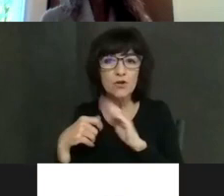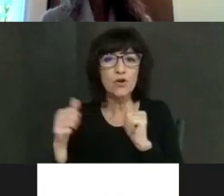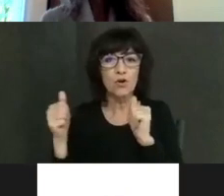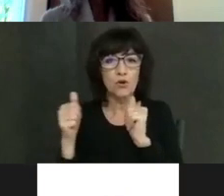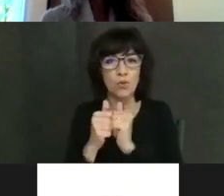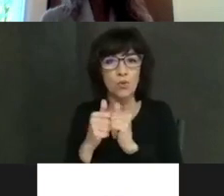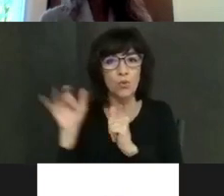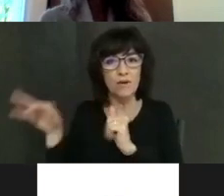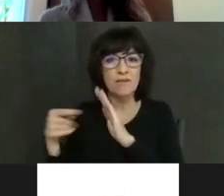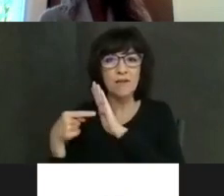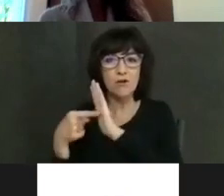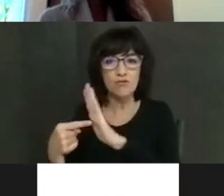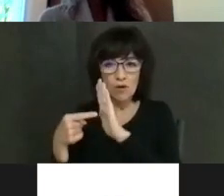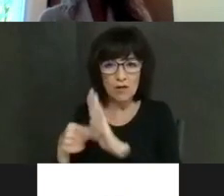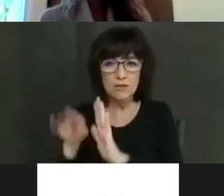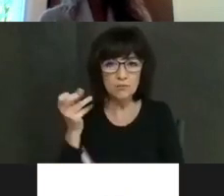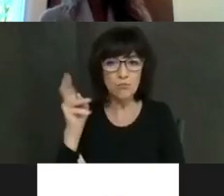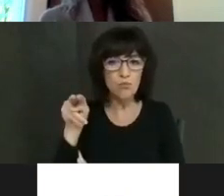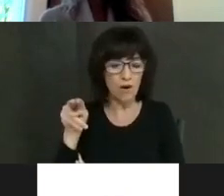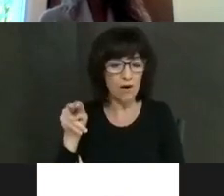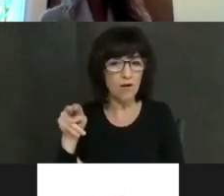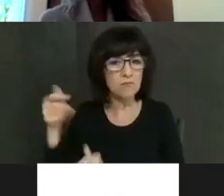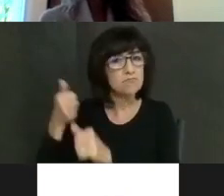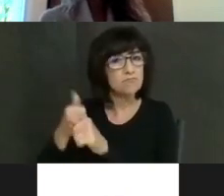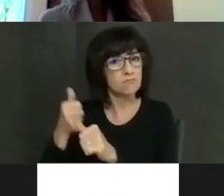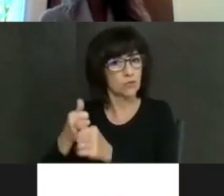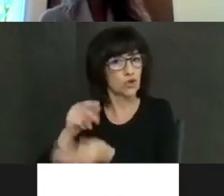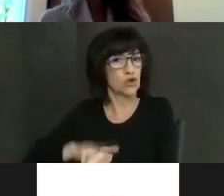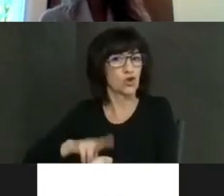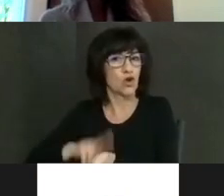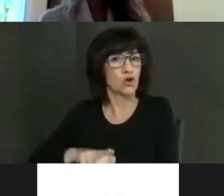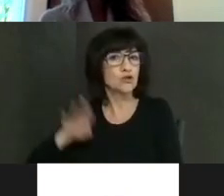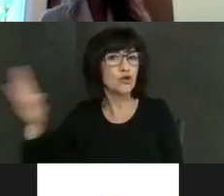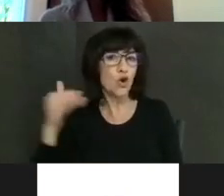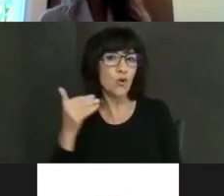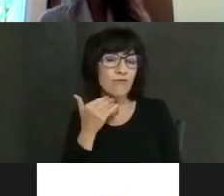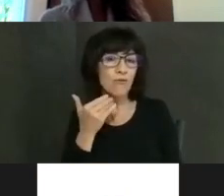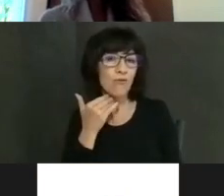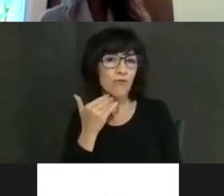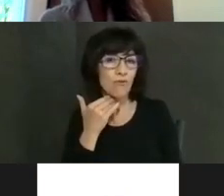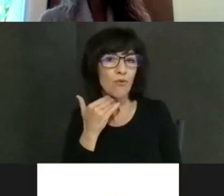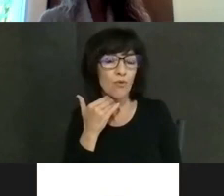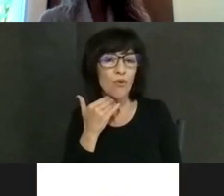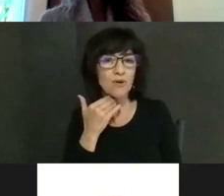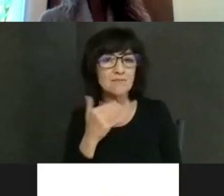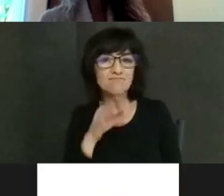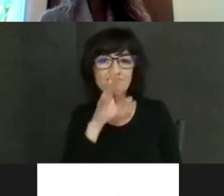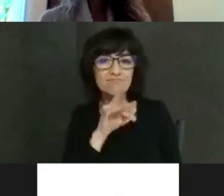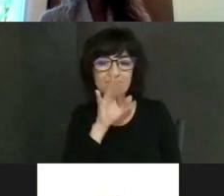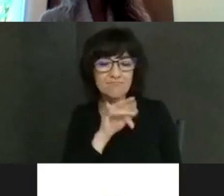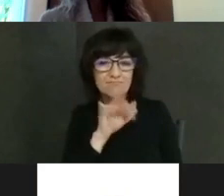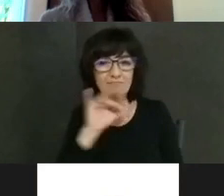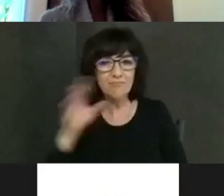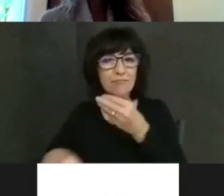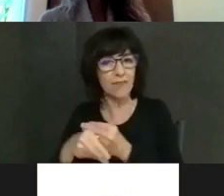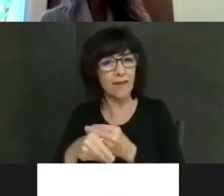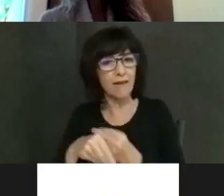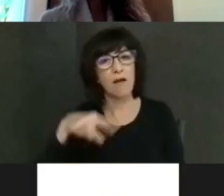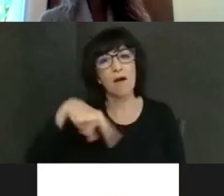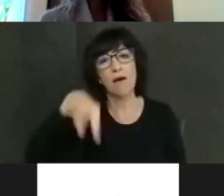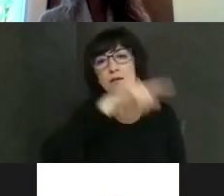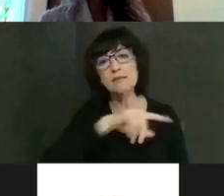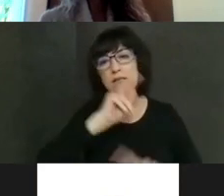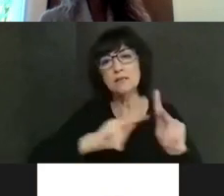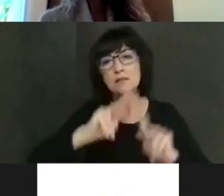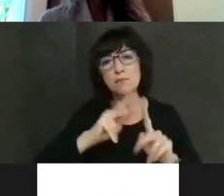also a registered nurse, and to have her voice added to it really adds a level of credibility and a level of